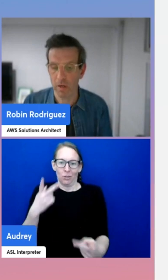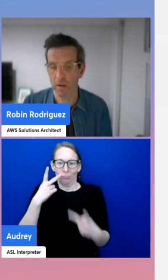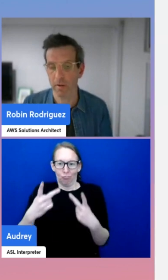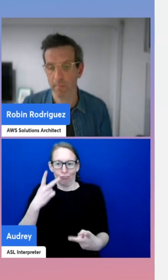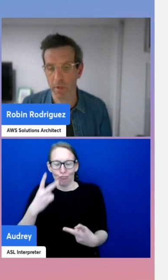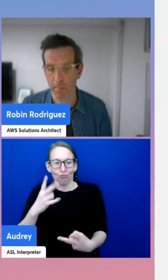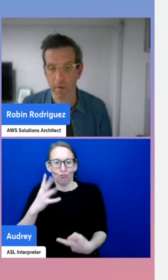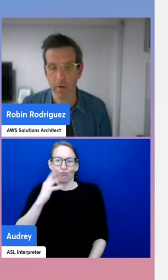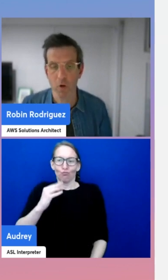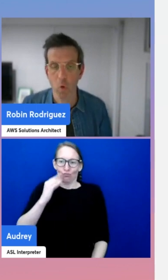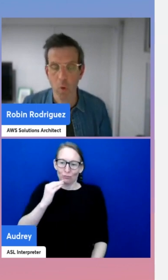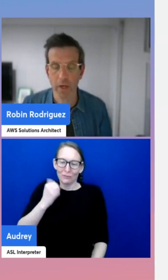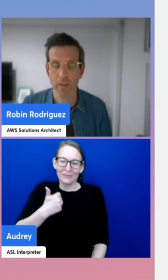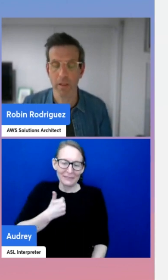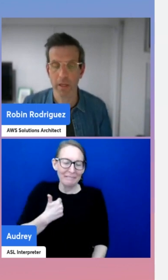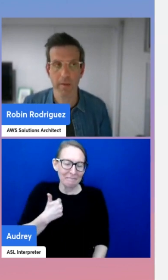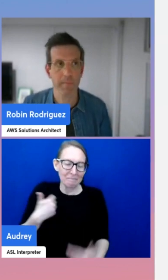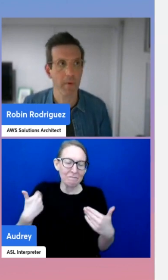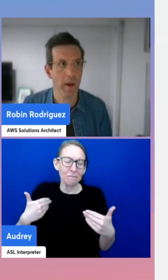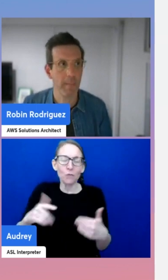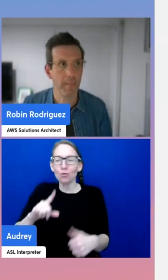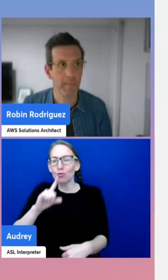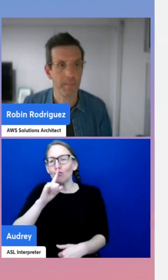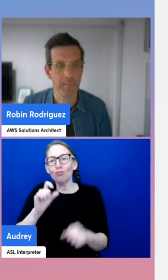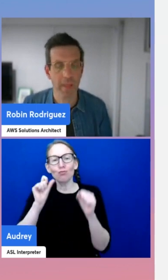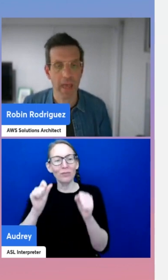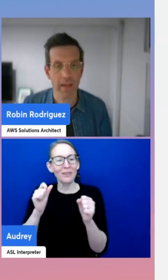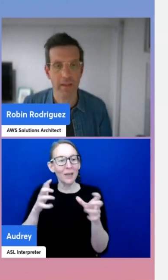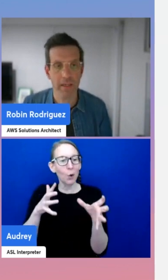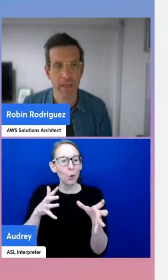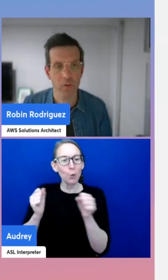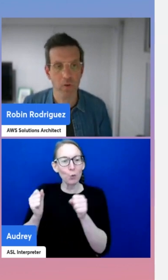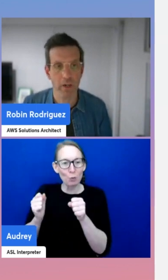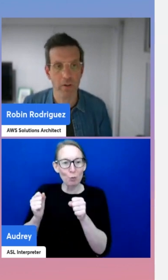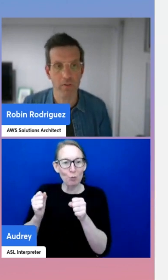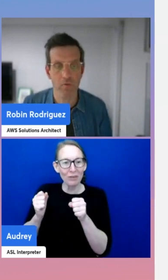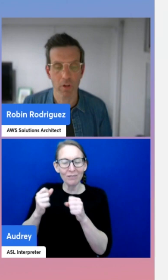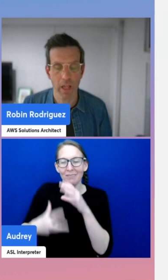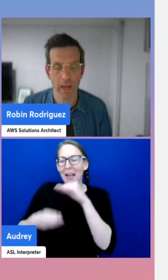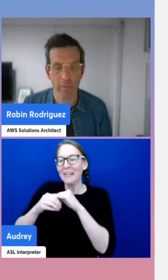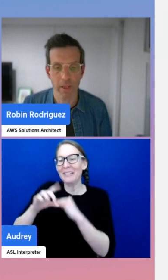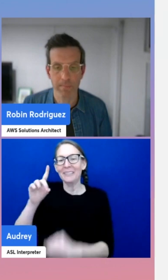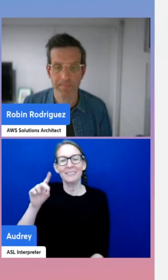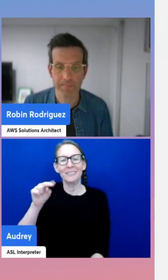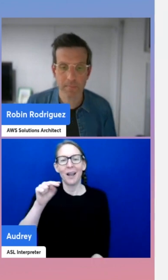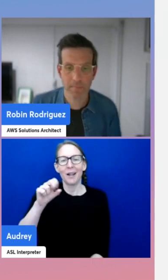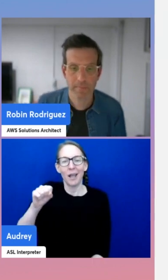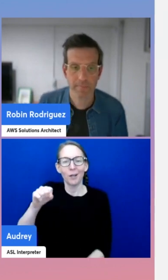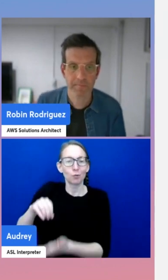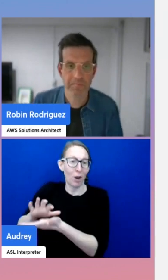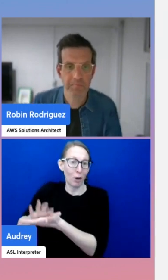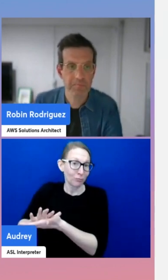you can quickly add DNS records reliably.